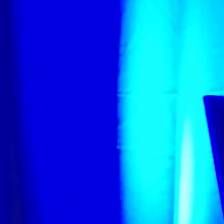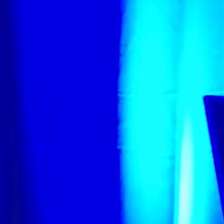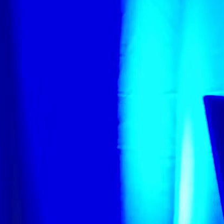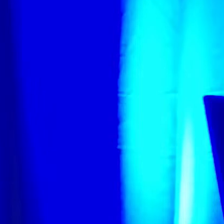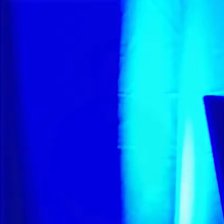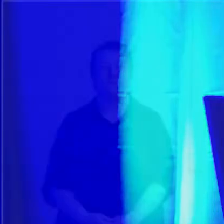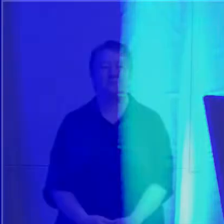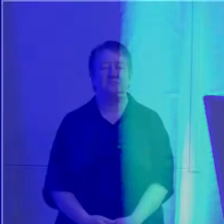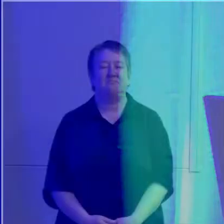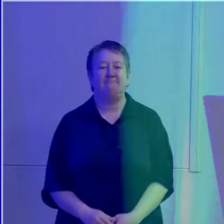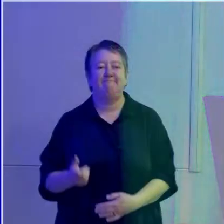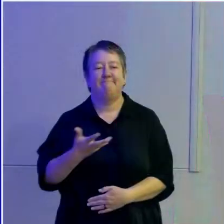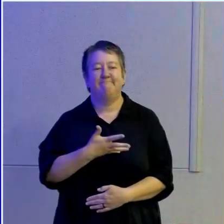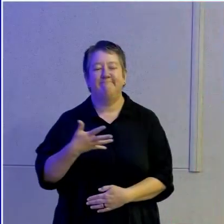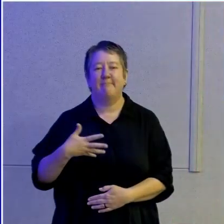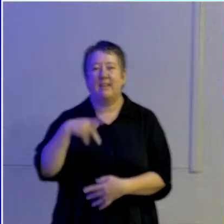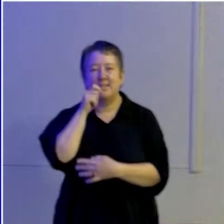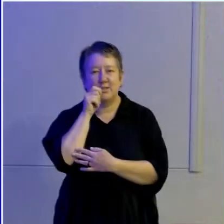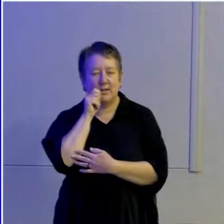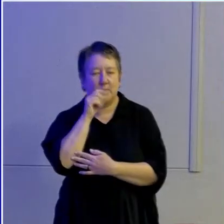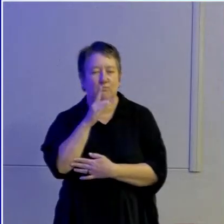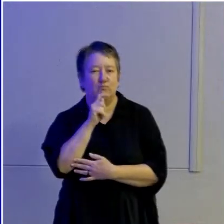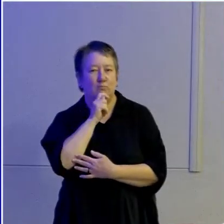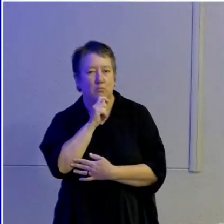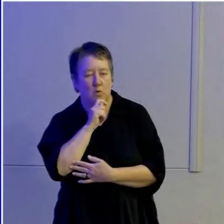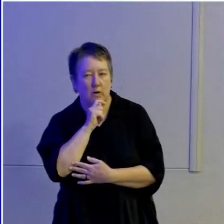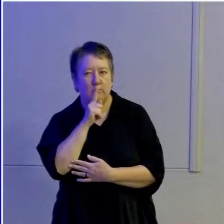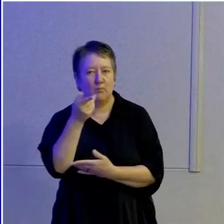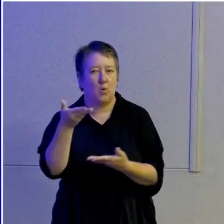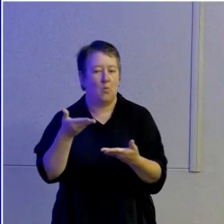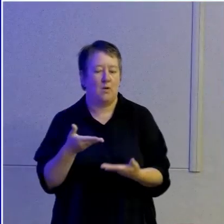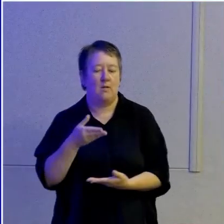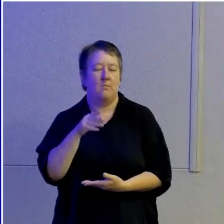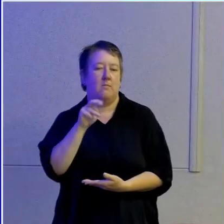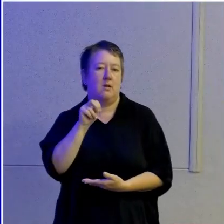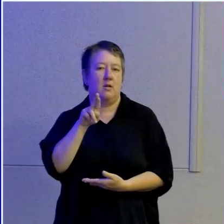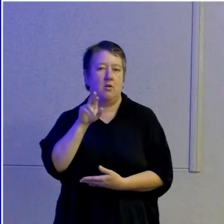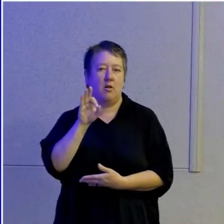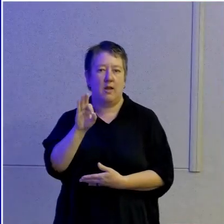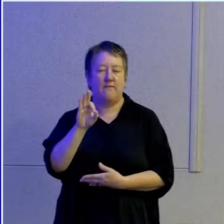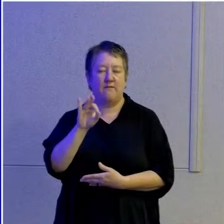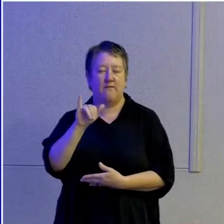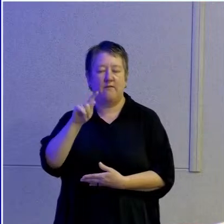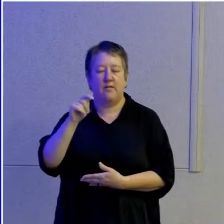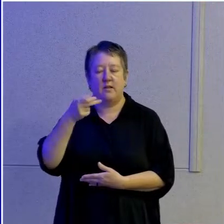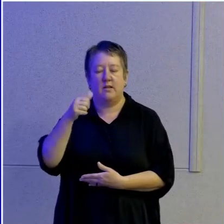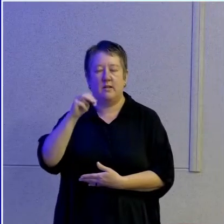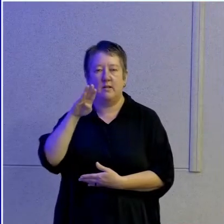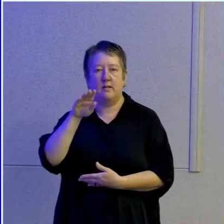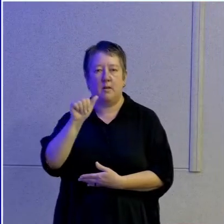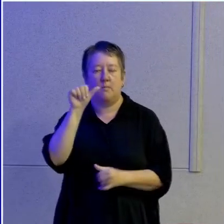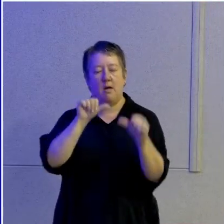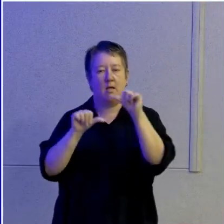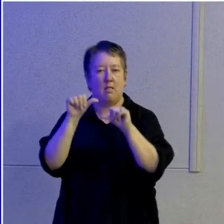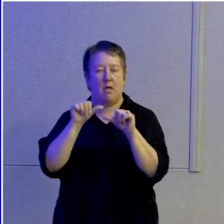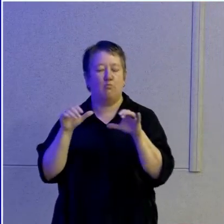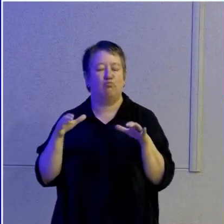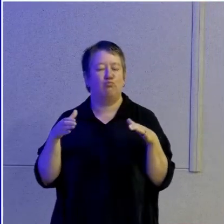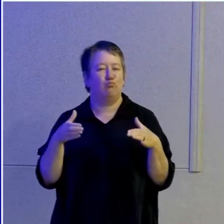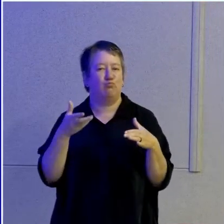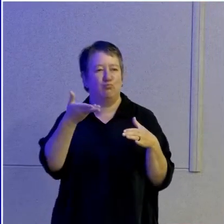Good morning, ladies and gentlemen, and welcome to NRF Ithemba Labs, the premier research infrastructure platform